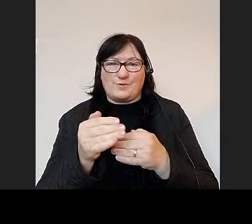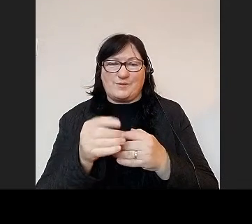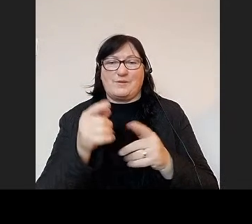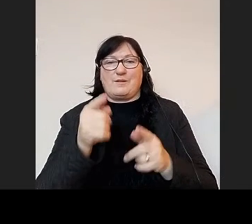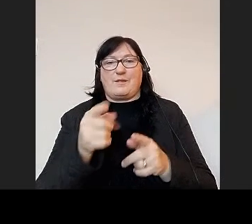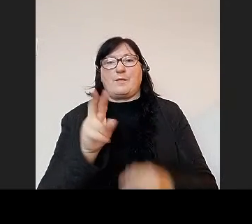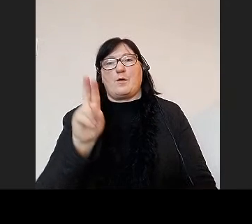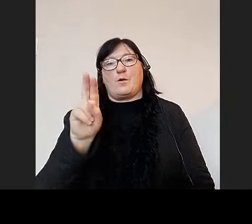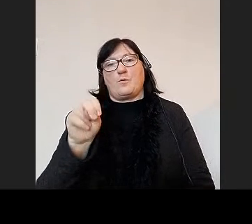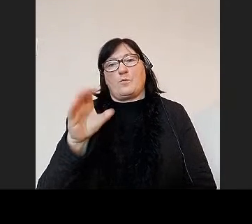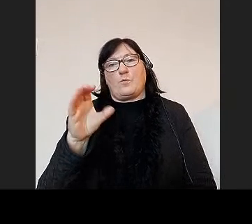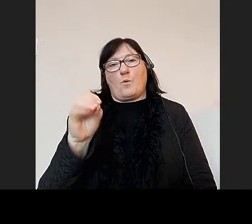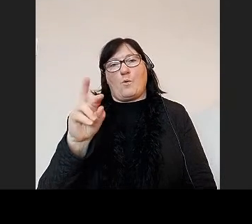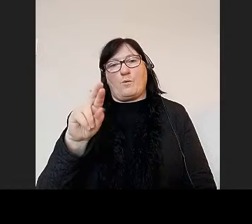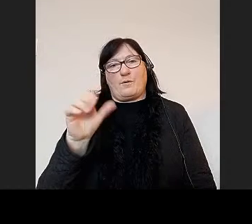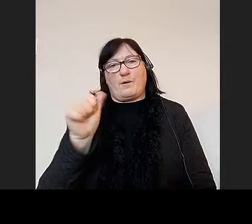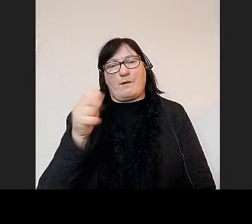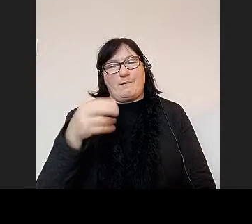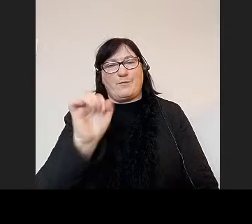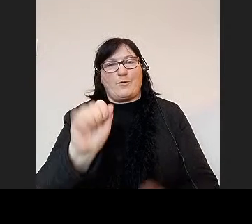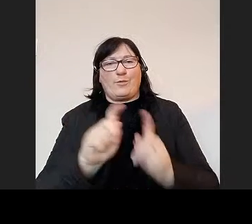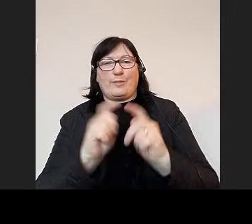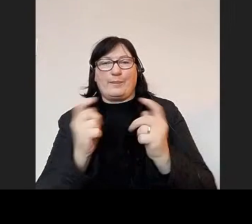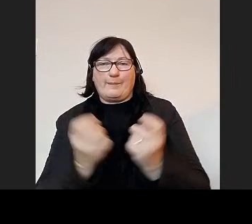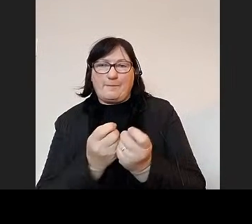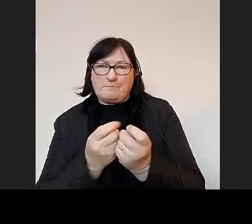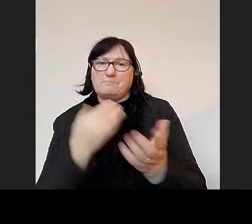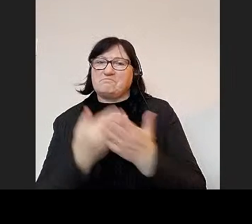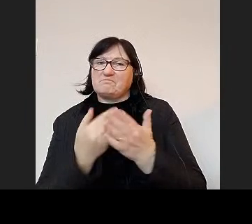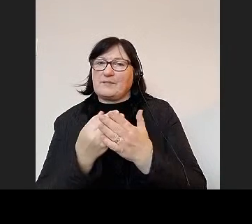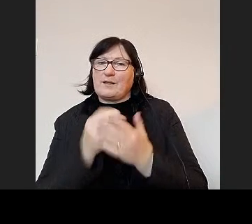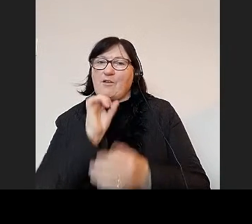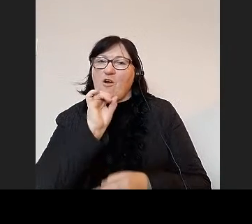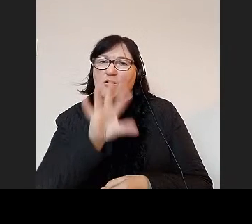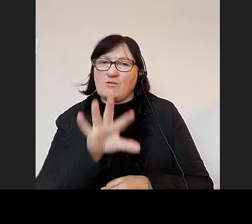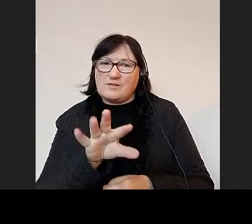in the position to answer and respond to all your questions.